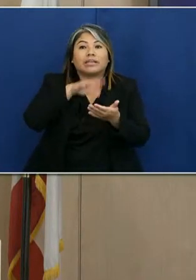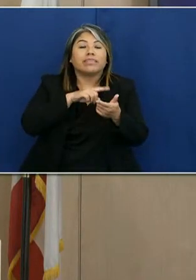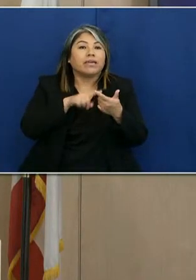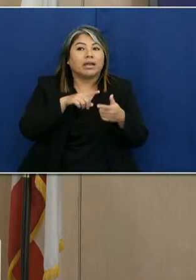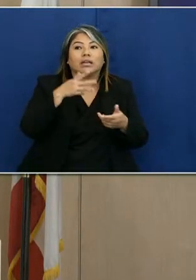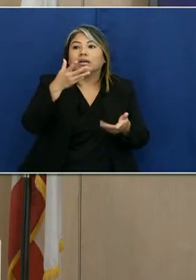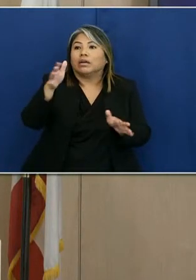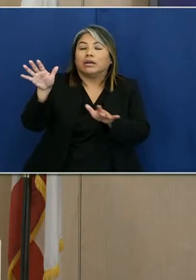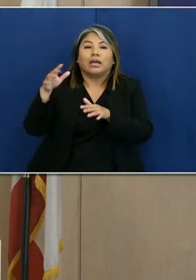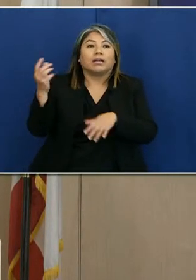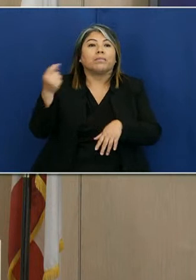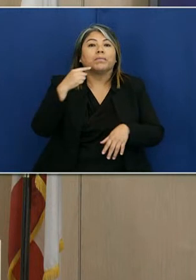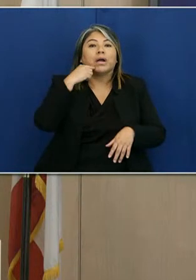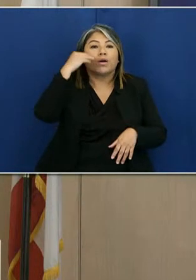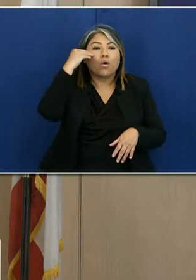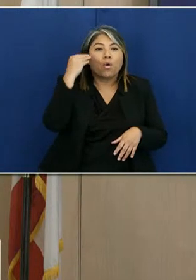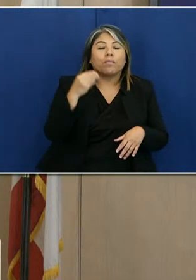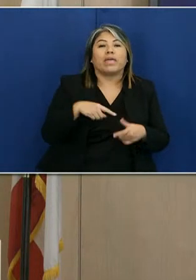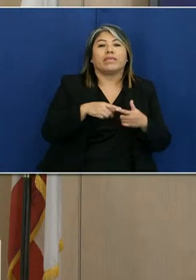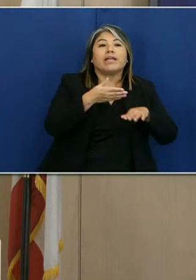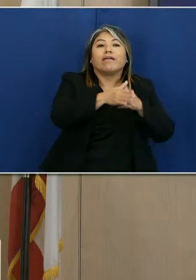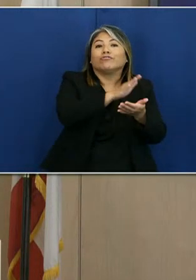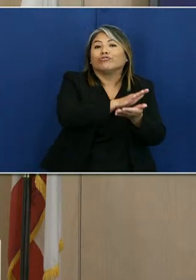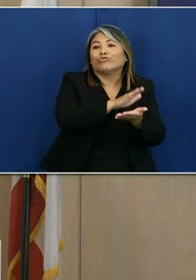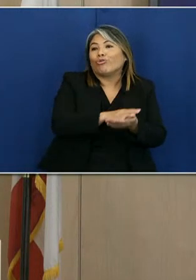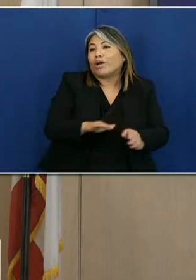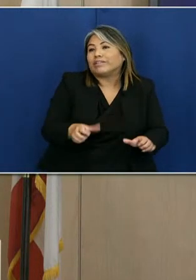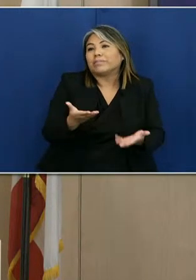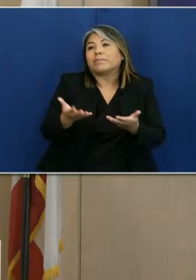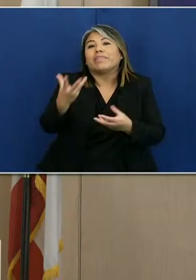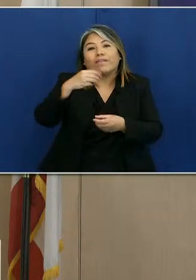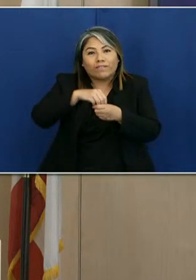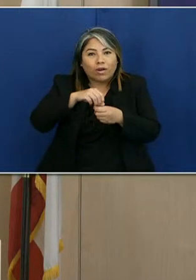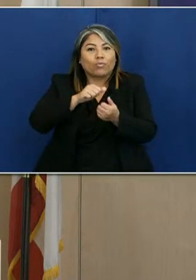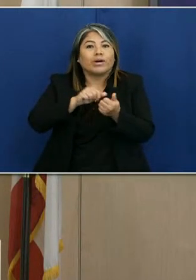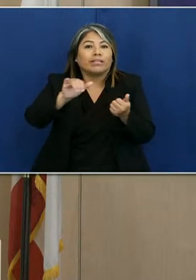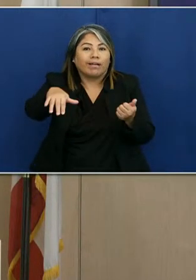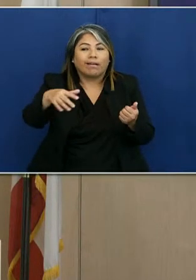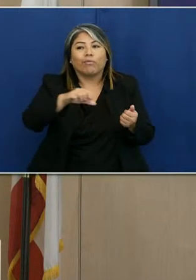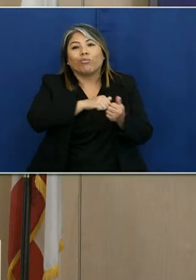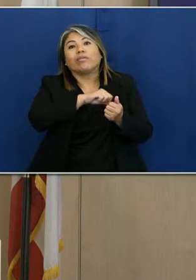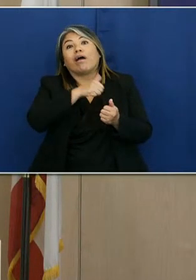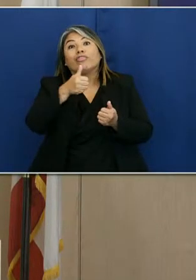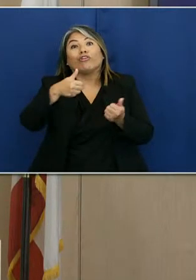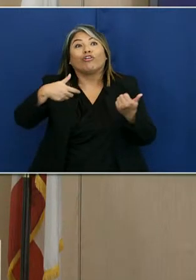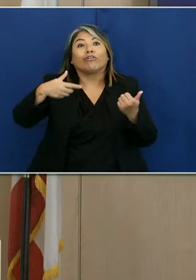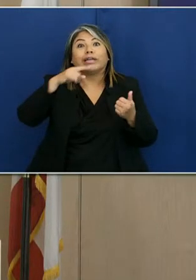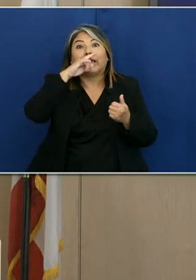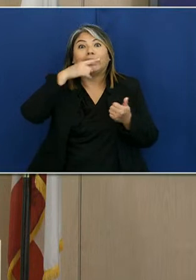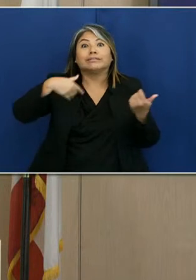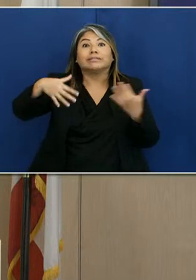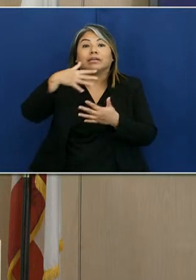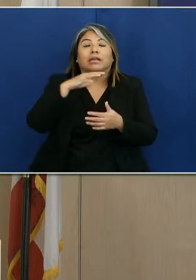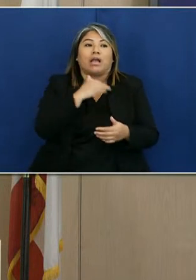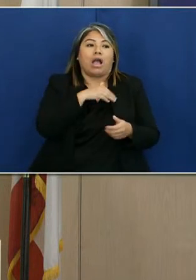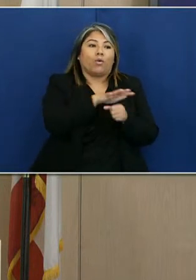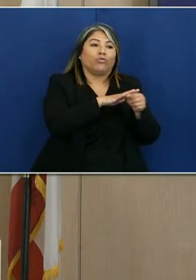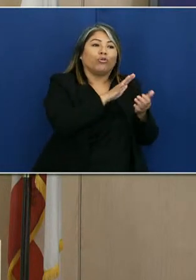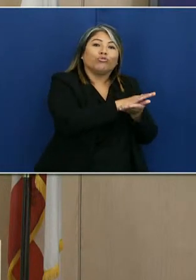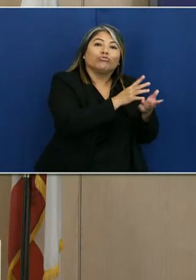any after-school activities in which they may be involved with other kids. I mean, our local school districts